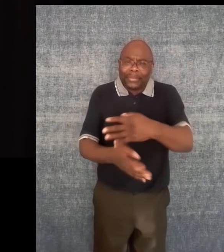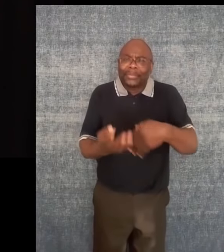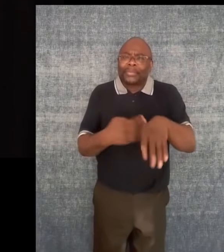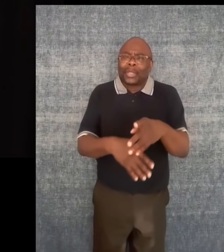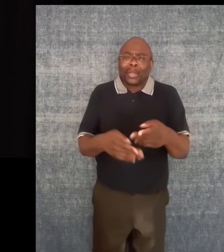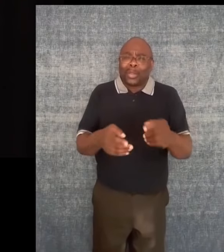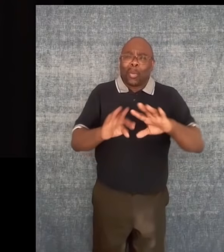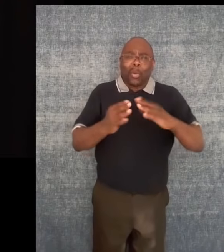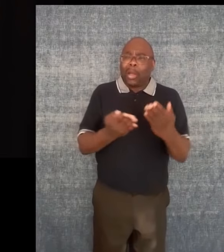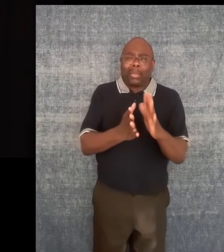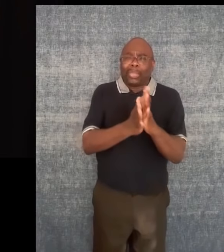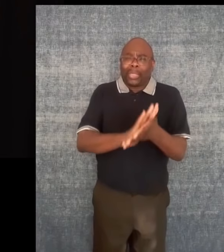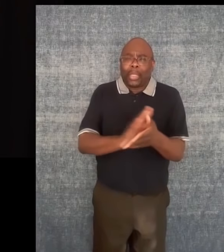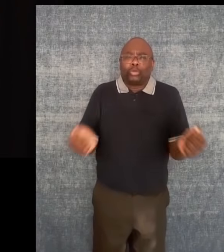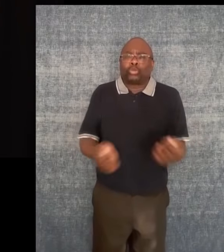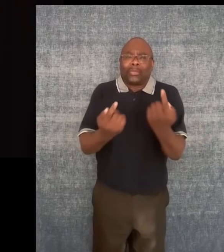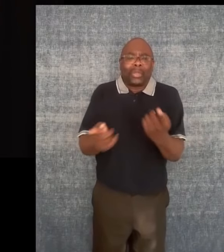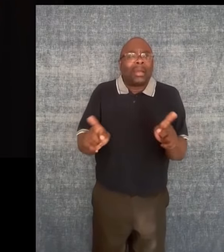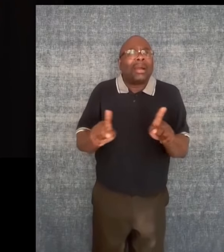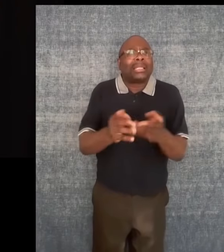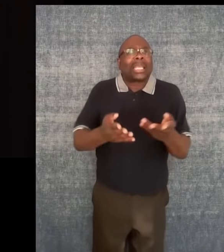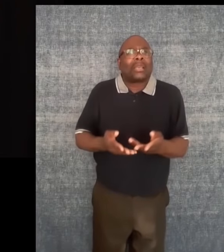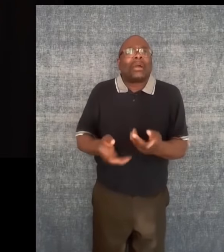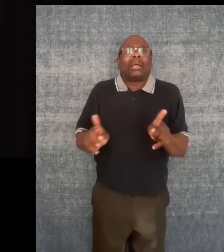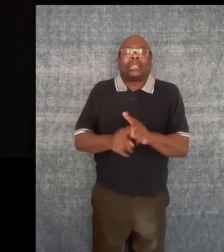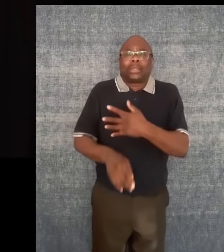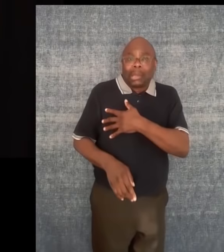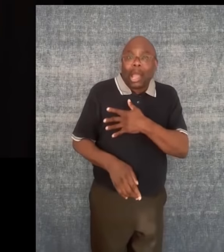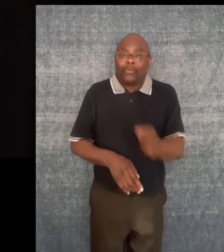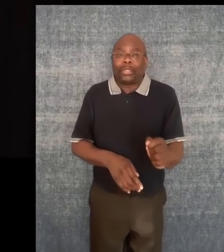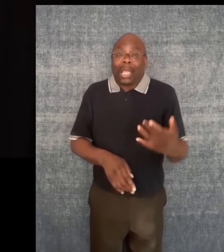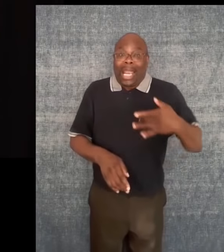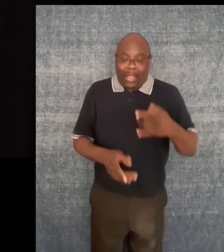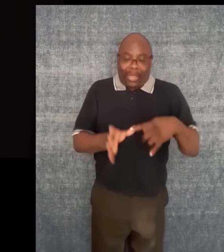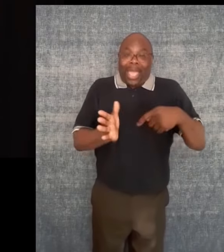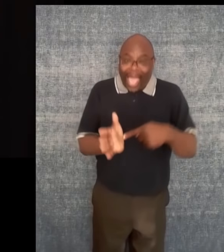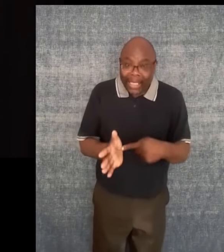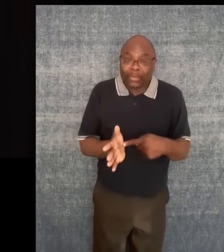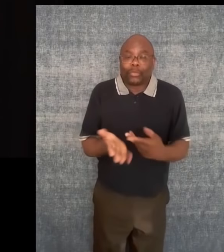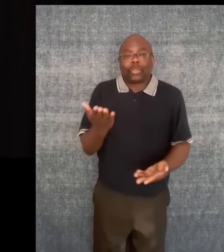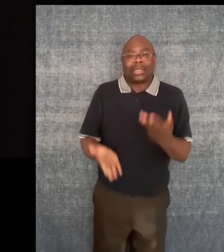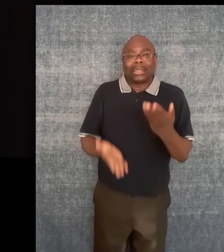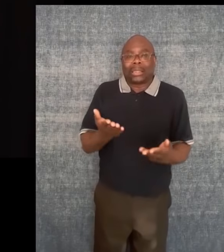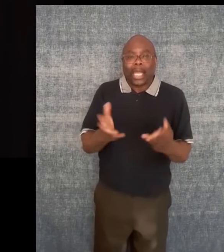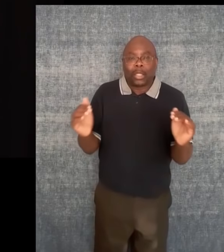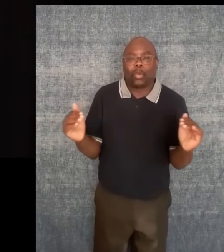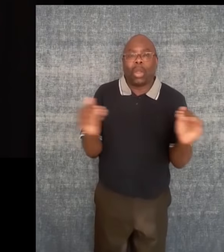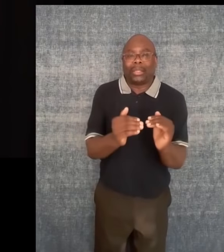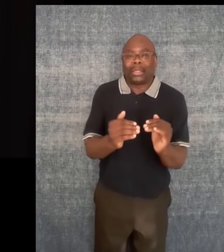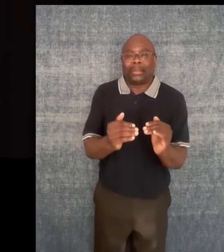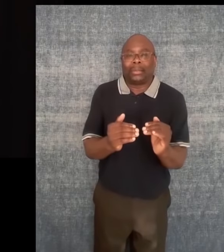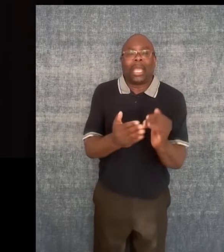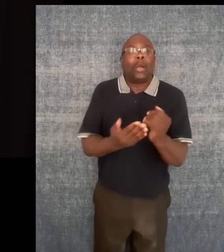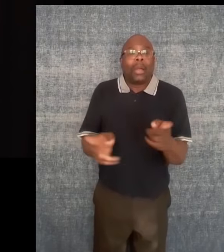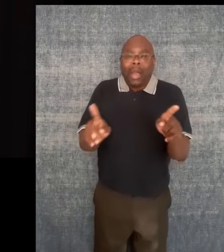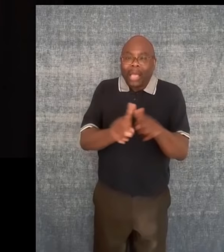in a broken world. Strengthen us and give us courage to live and act for justice and equality.